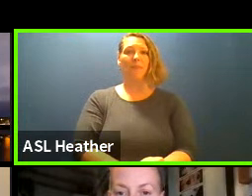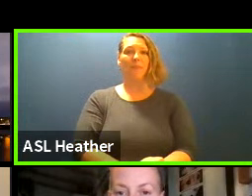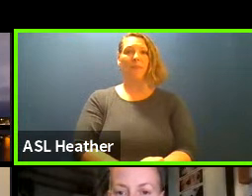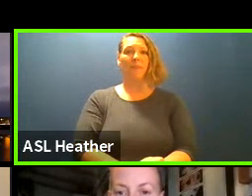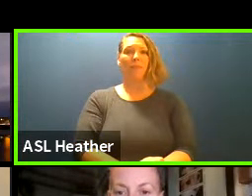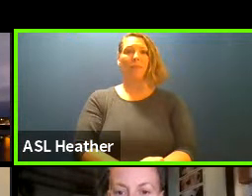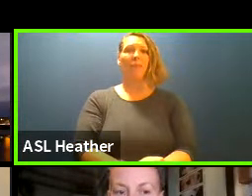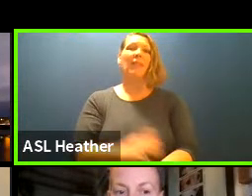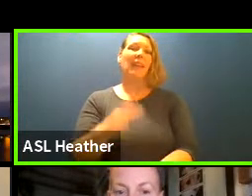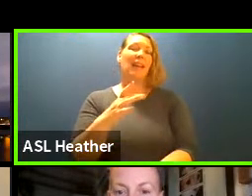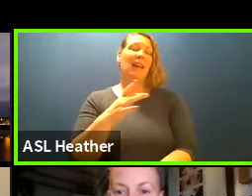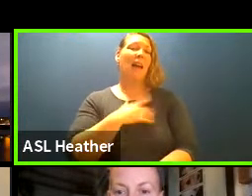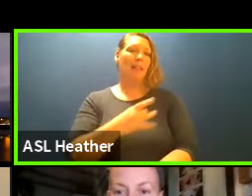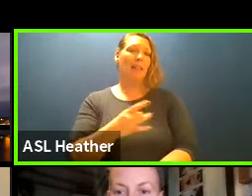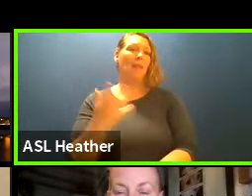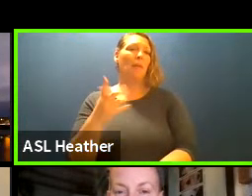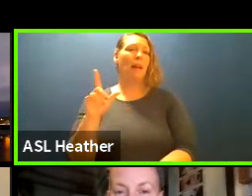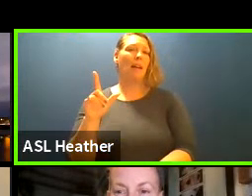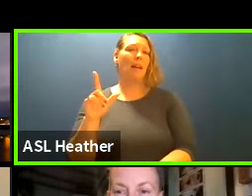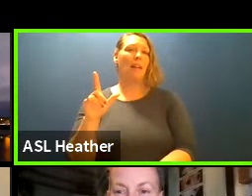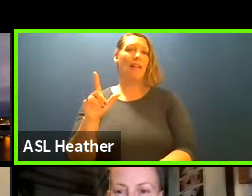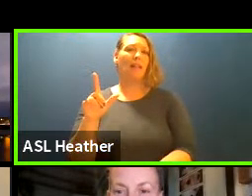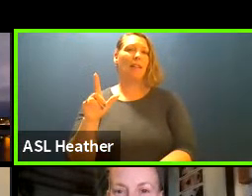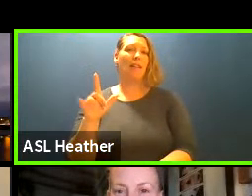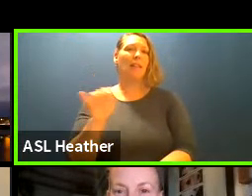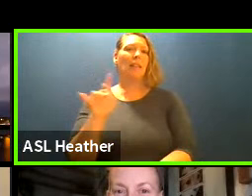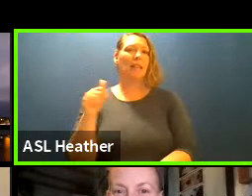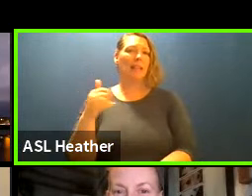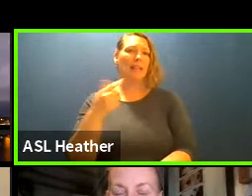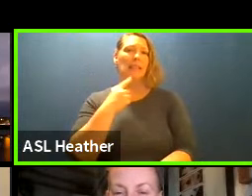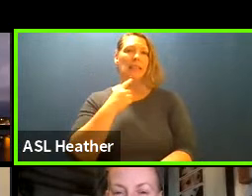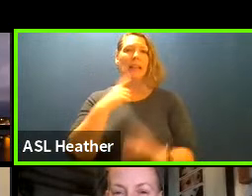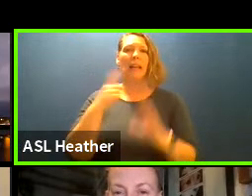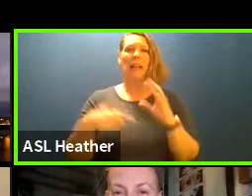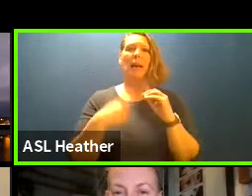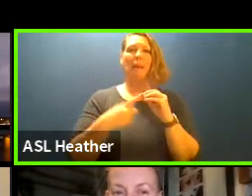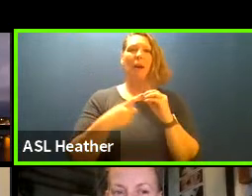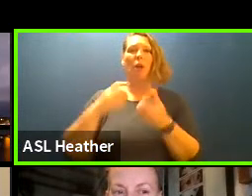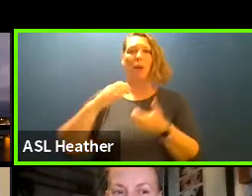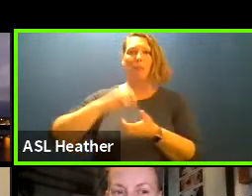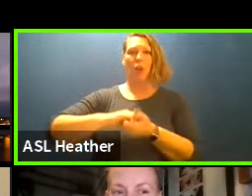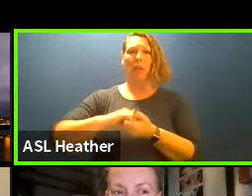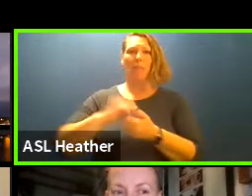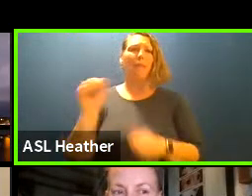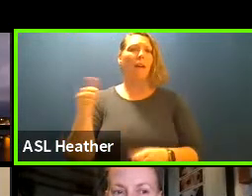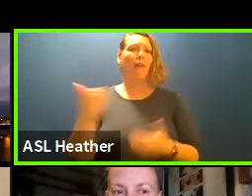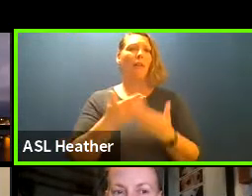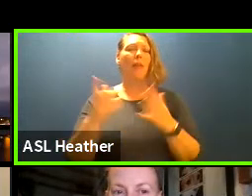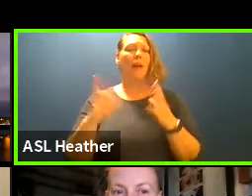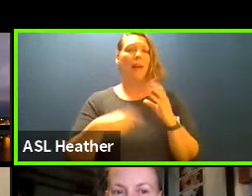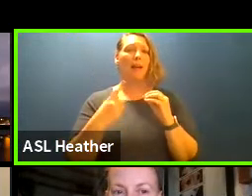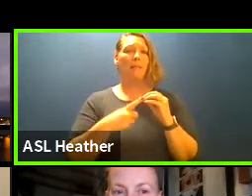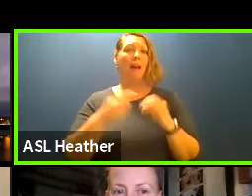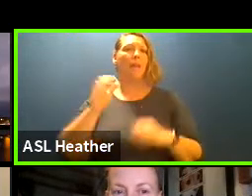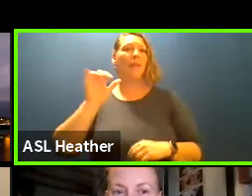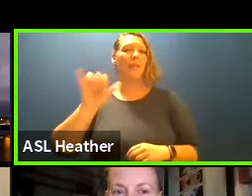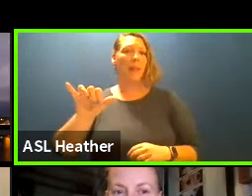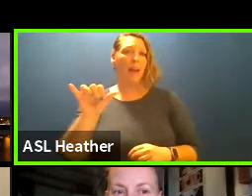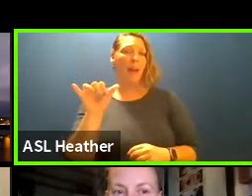I like what Lily just had to say about partnership. And I think another important thing about partnership can be